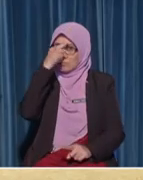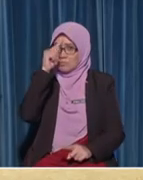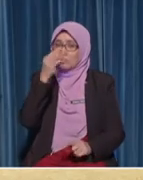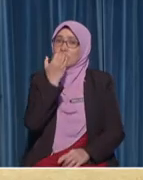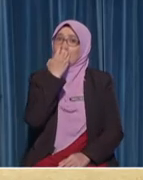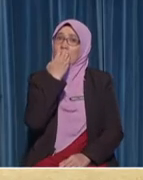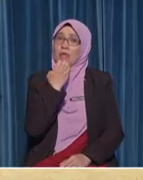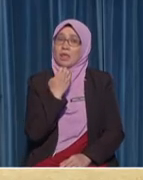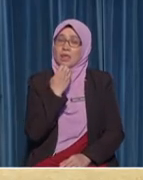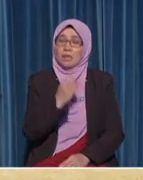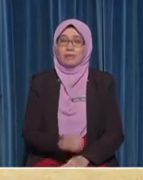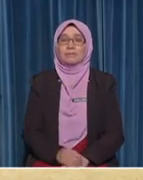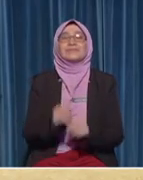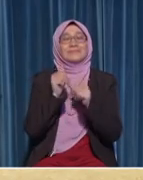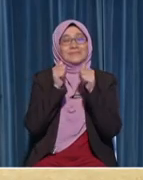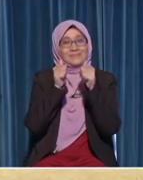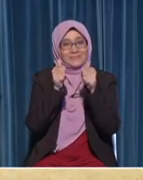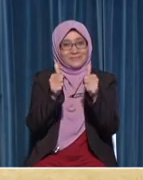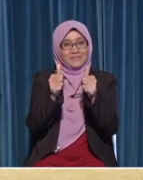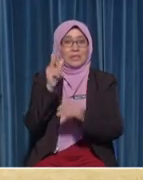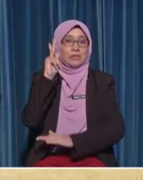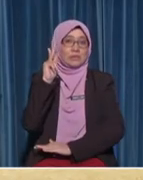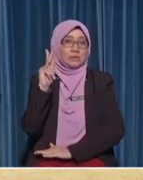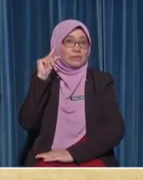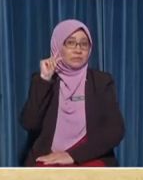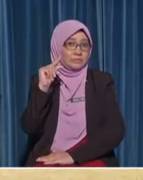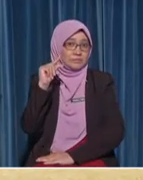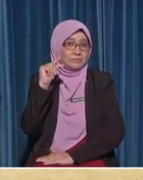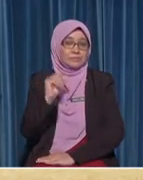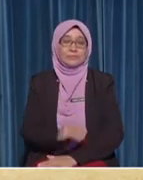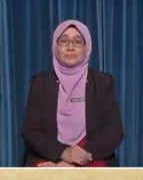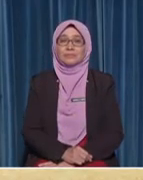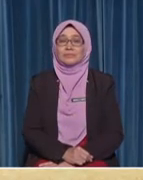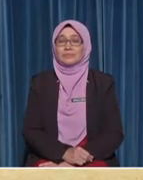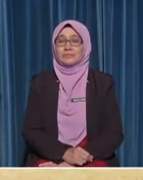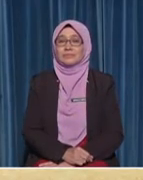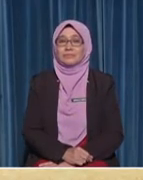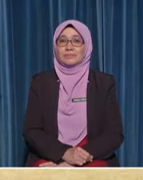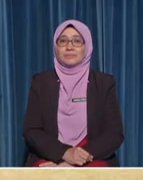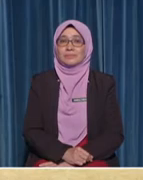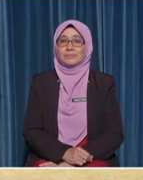pineapple? Good. Kilogram.